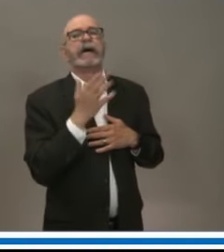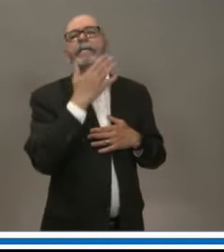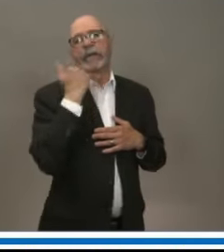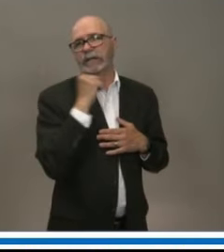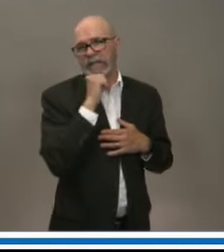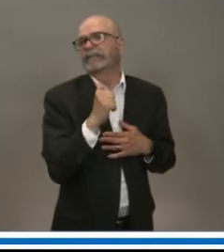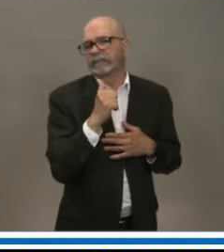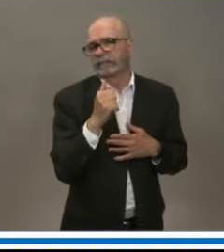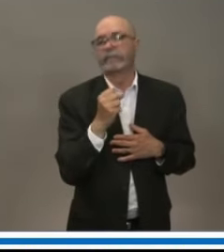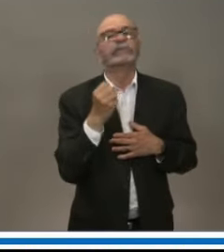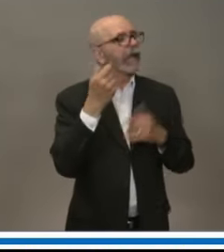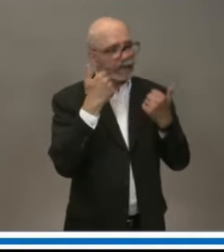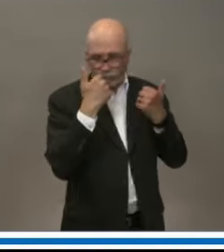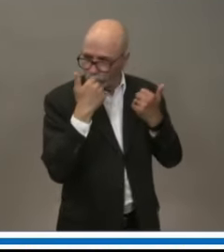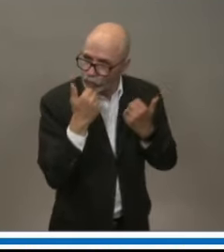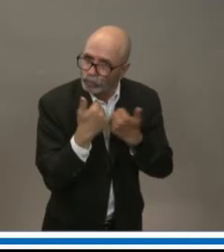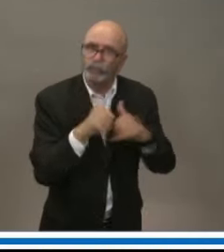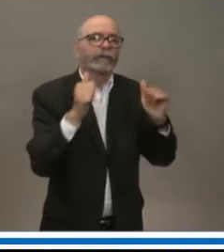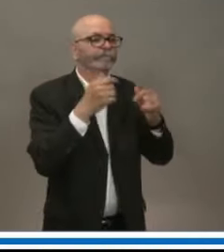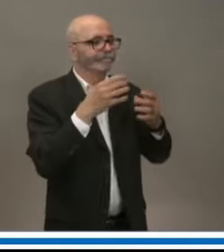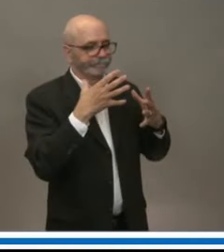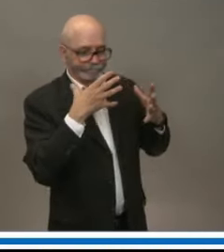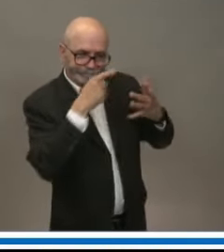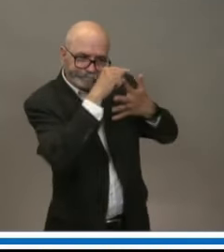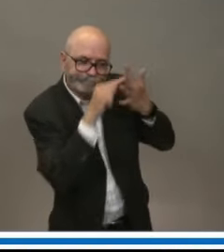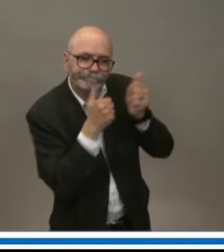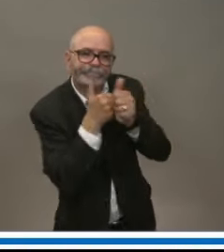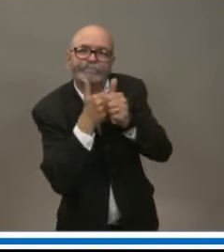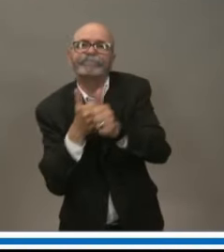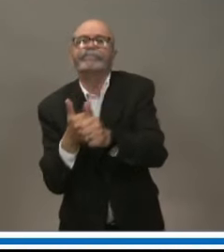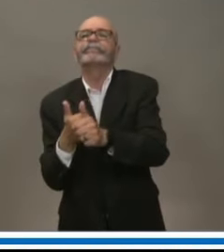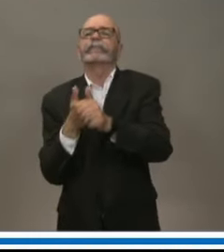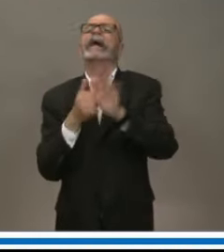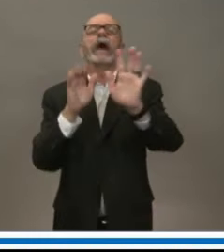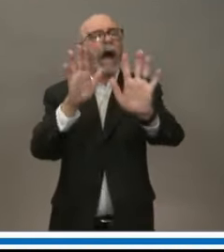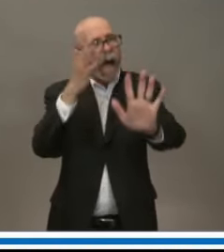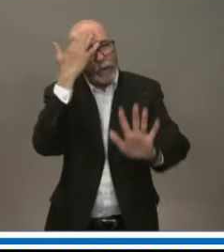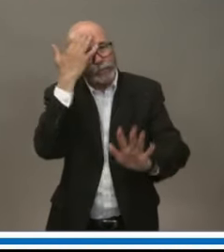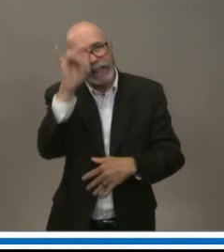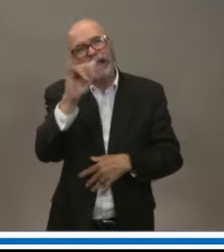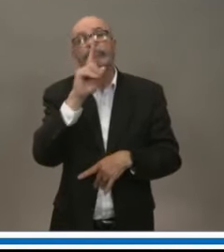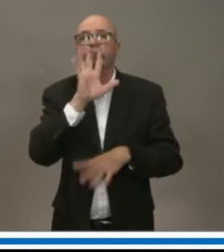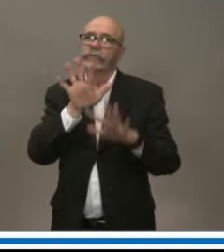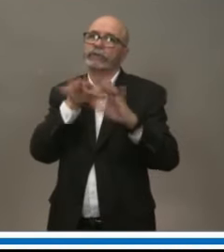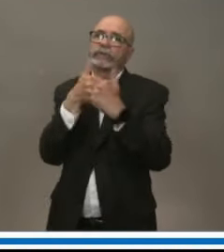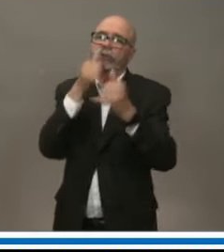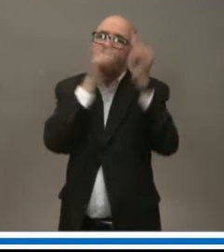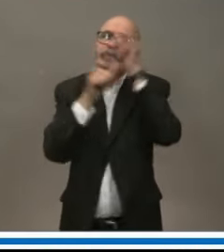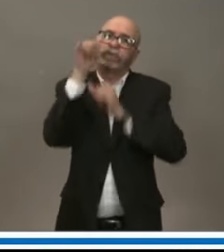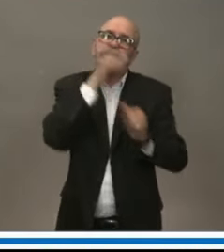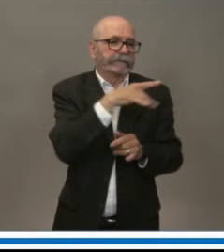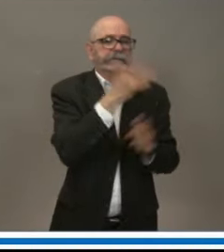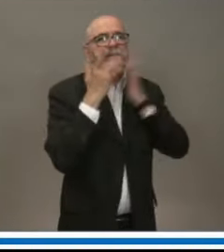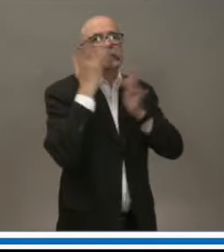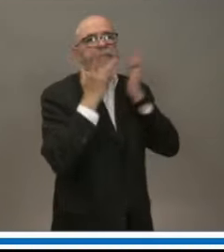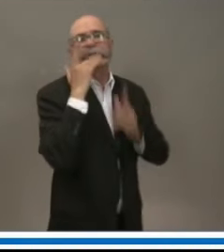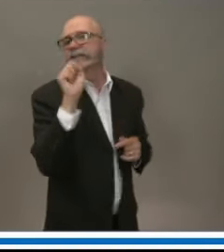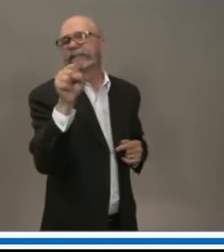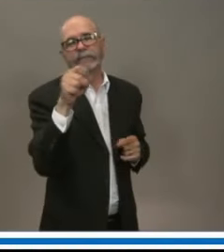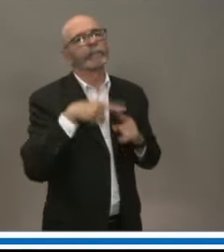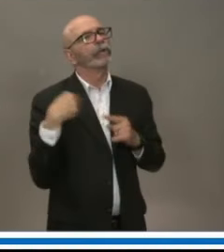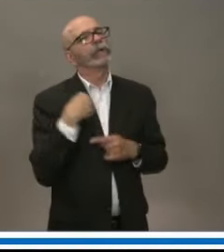can. There are some challenges within that facility that we're working with them on to how do we bring extra resources, or